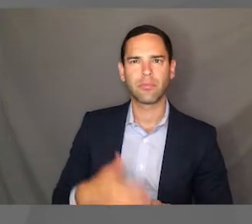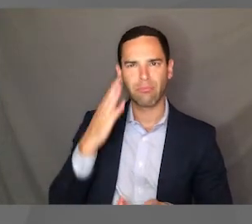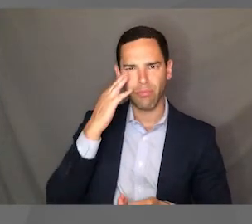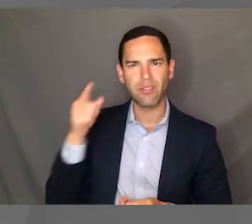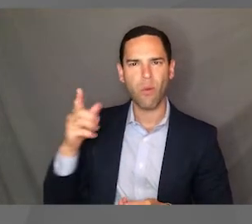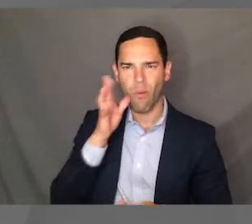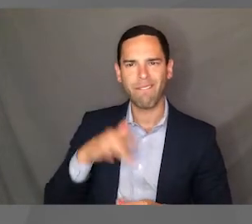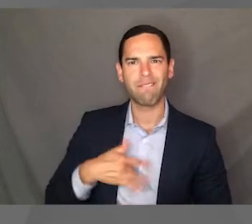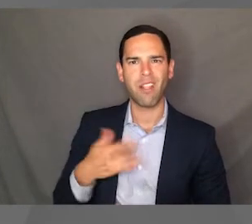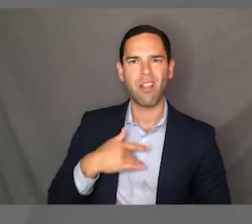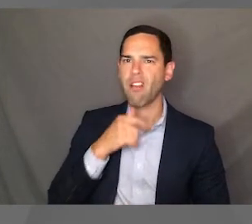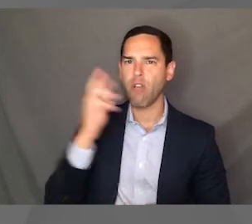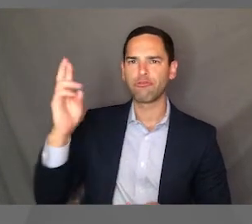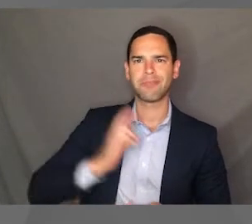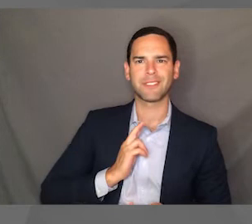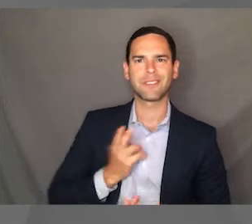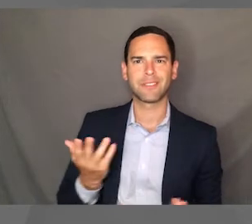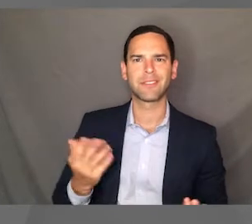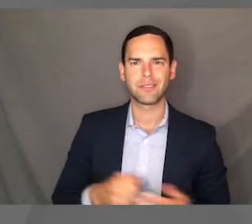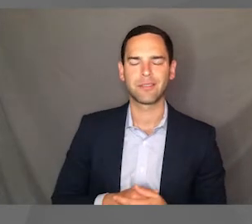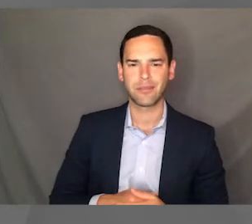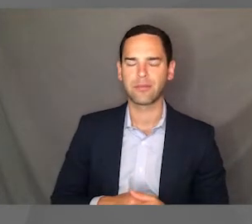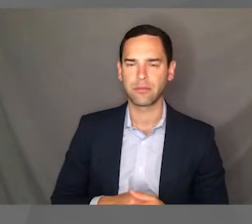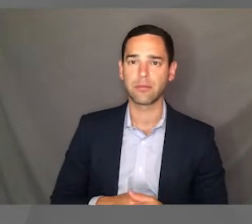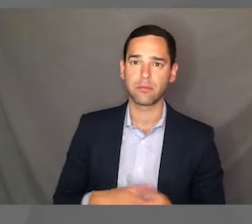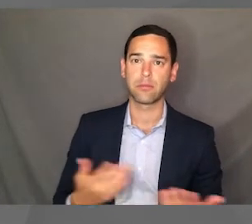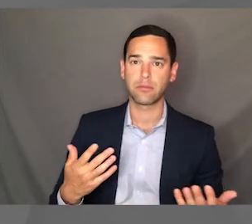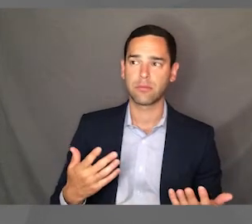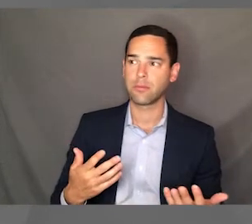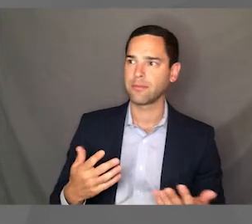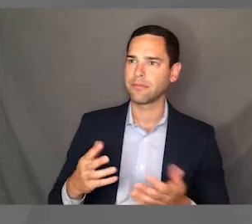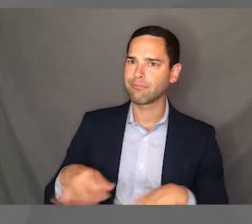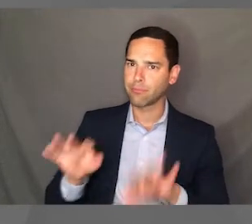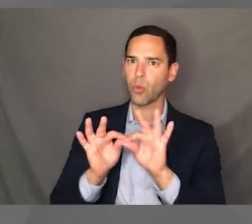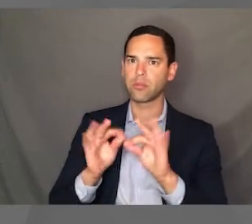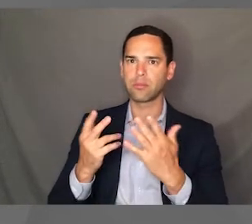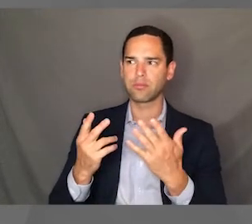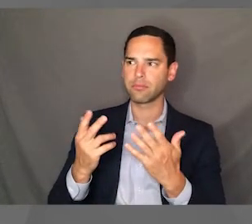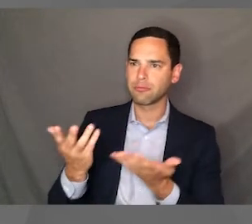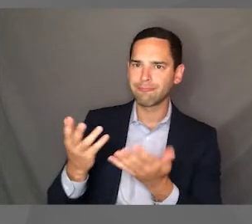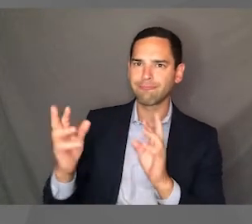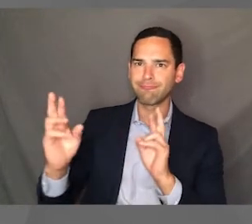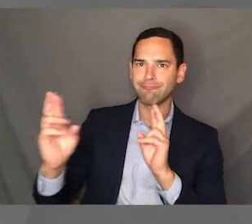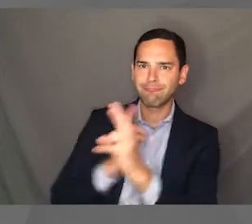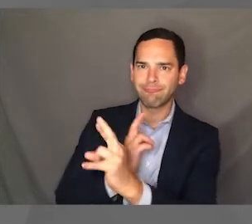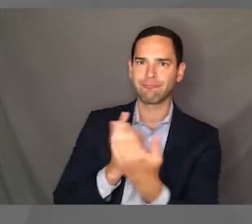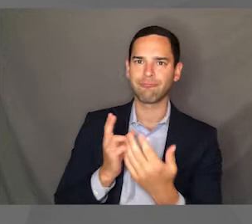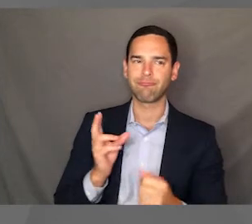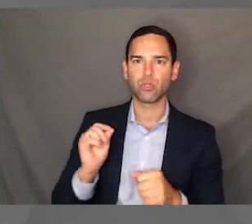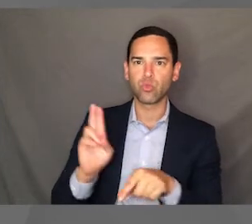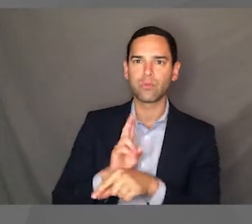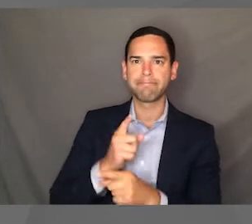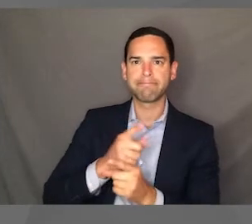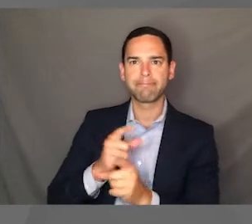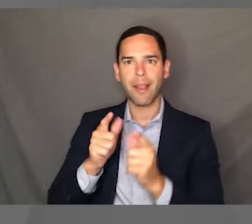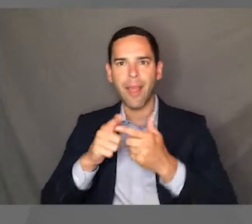occur between government official and the citizen with the disability and